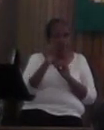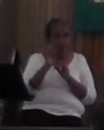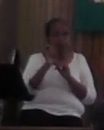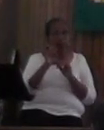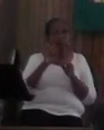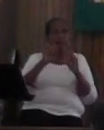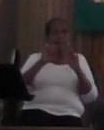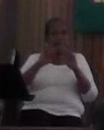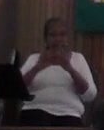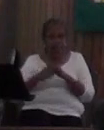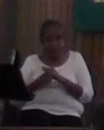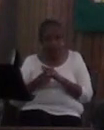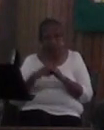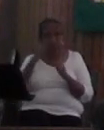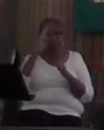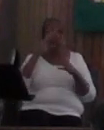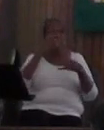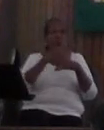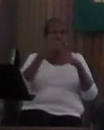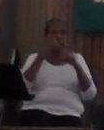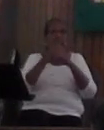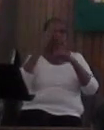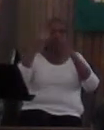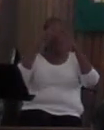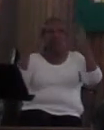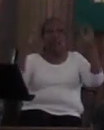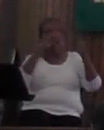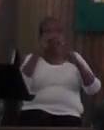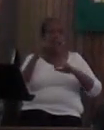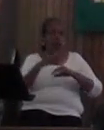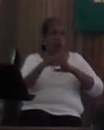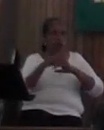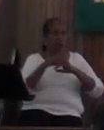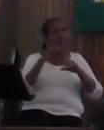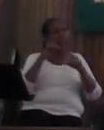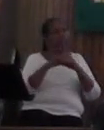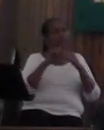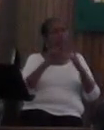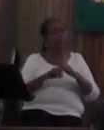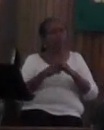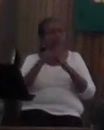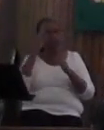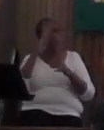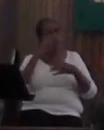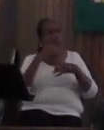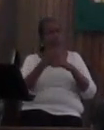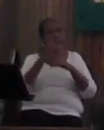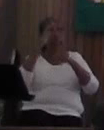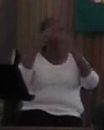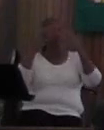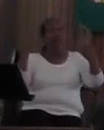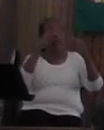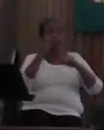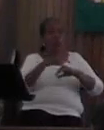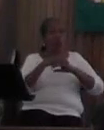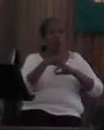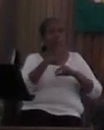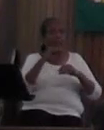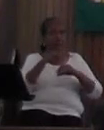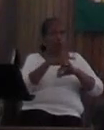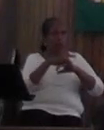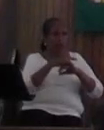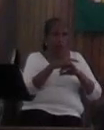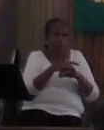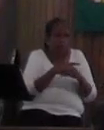God created the heaven and the earth." In the beginning, God created the heaven and the earth. "And the earth was